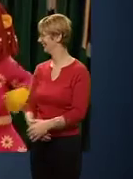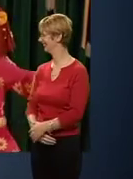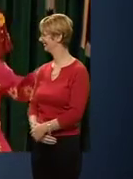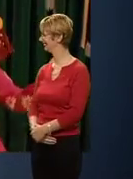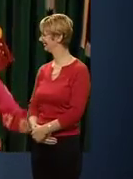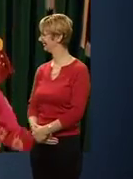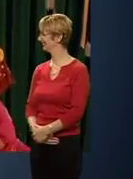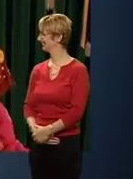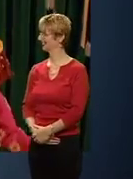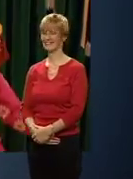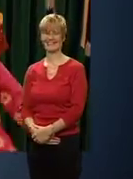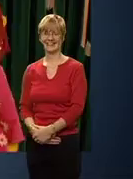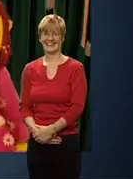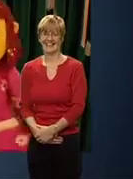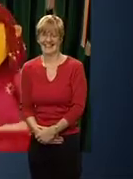Evening, all.